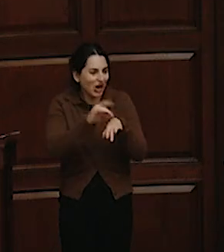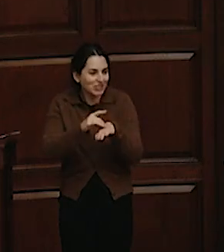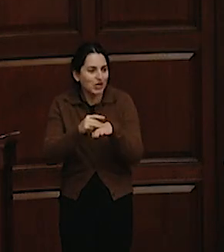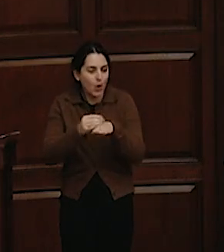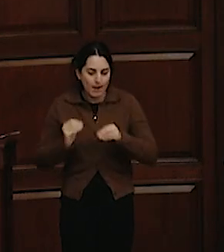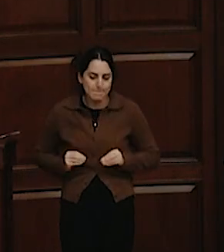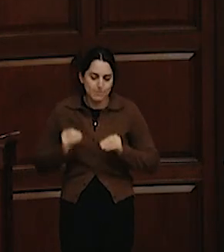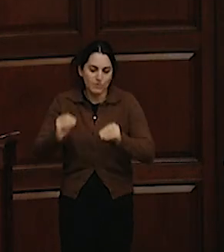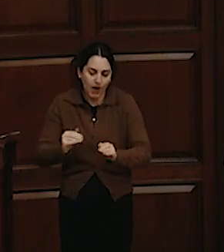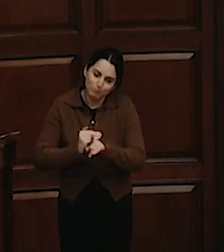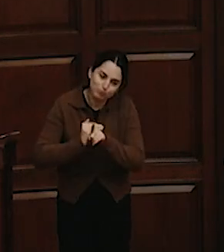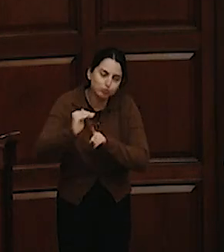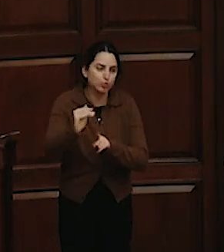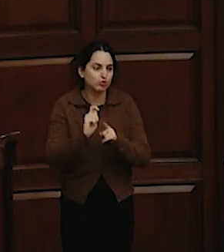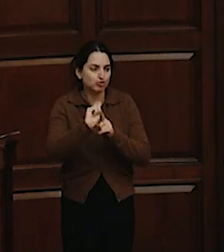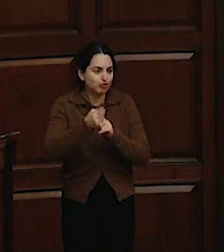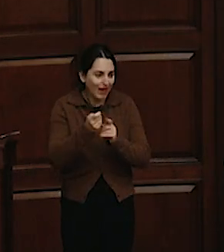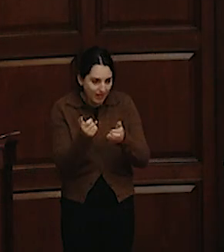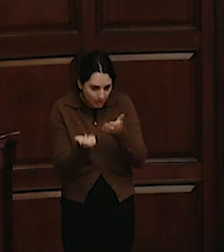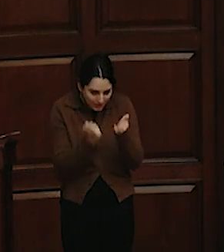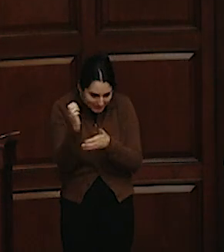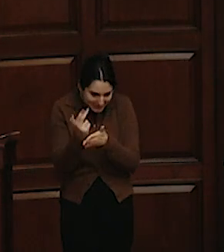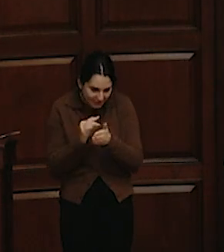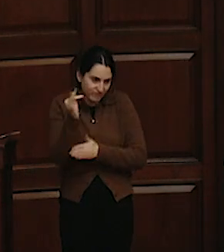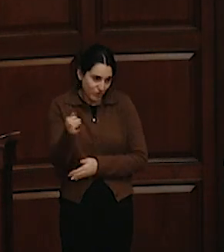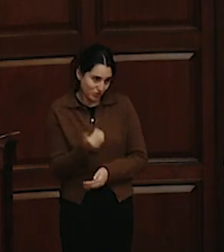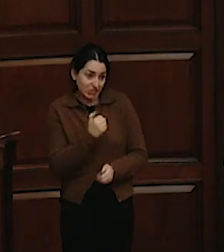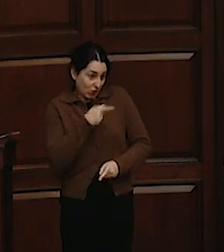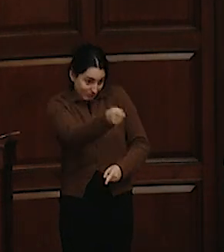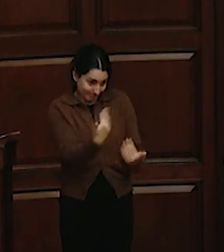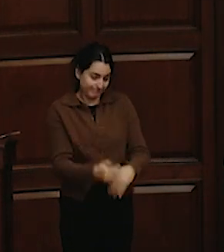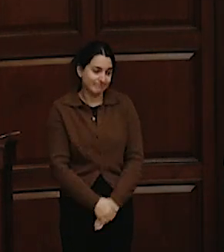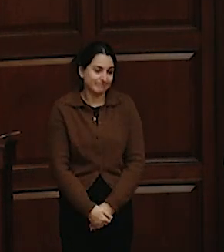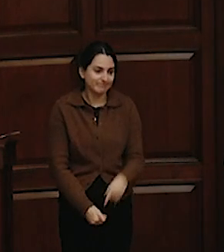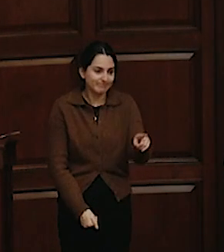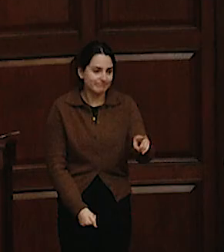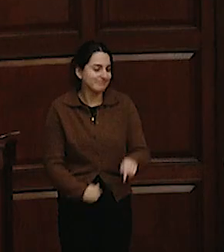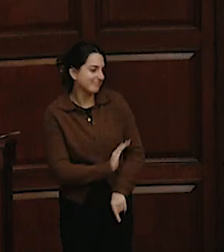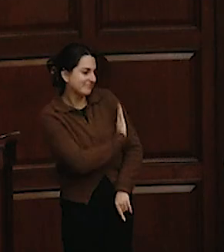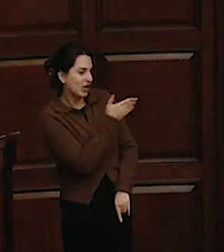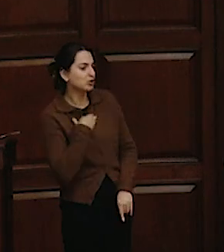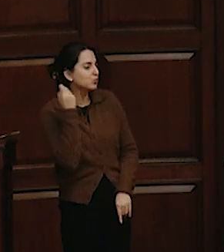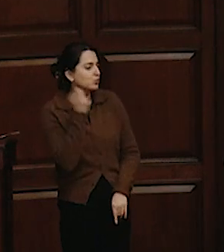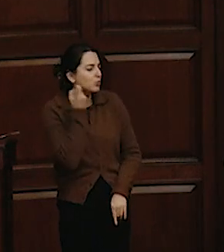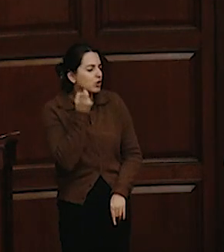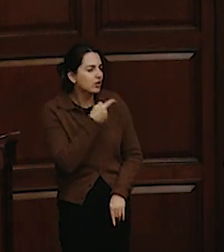terms of trial design that will better identify patients in the future as well. Sorry, yourself. Hi. I'm just wondering, is there such a thing